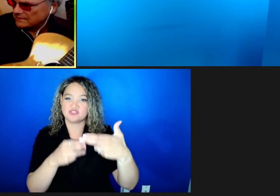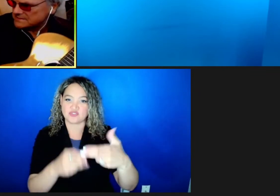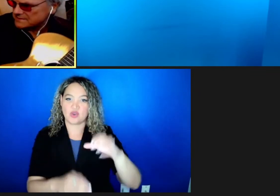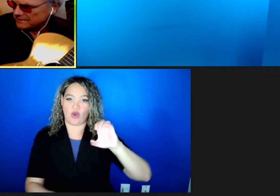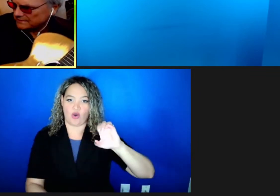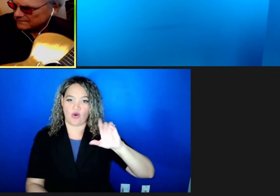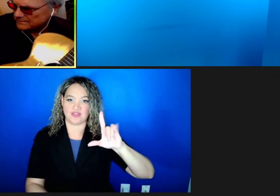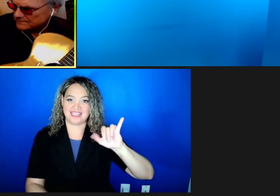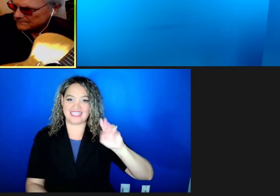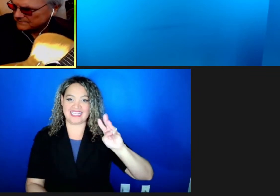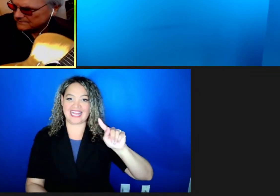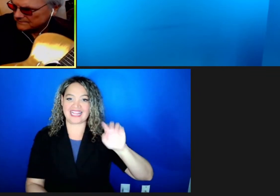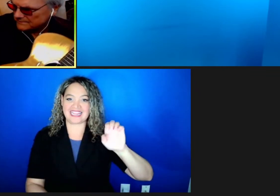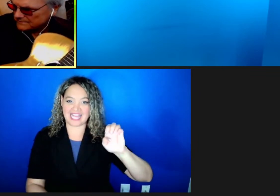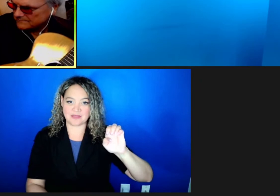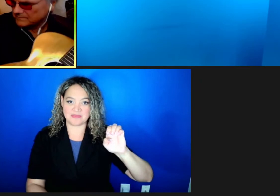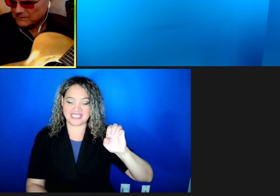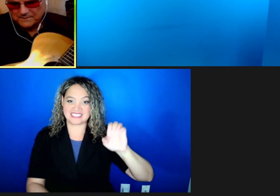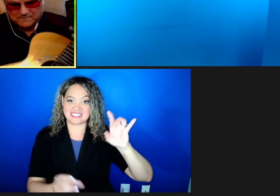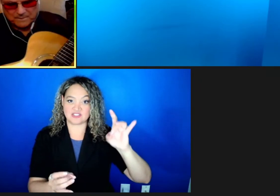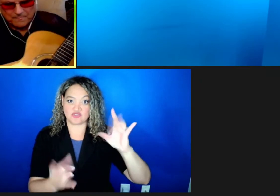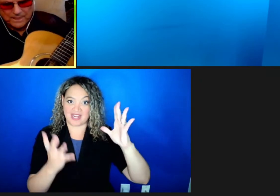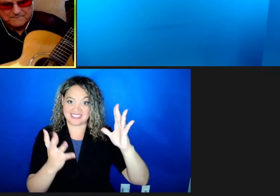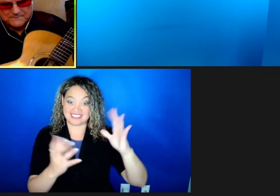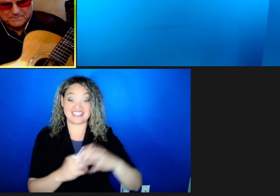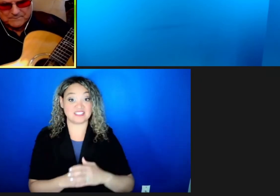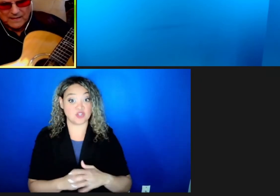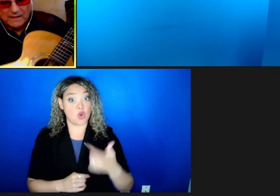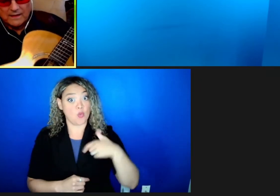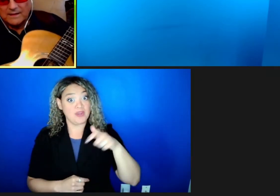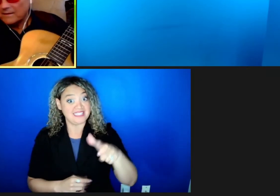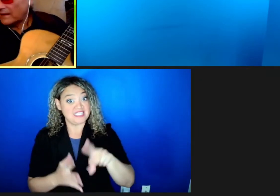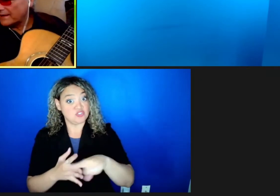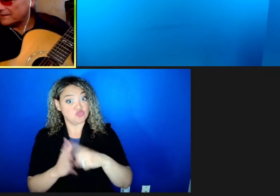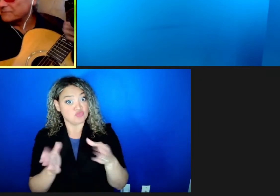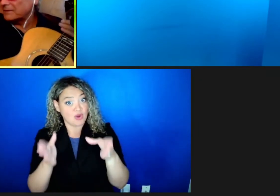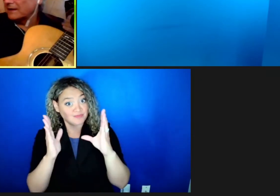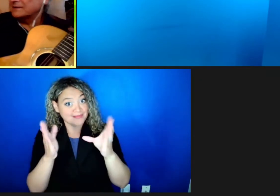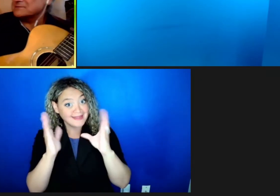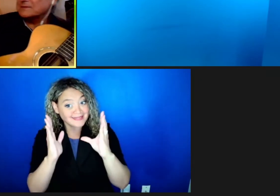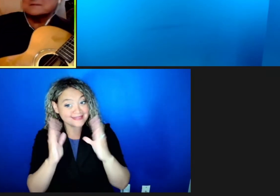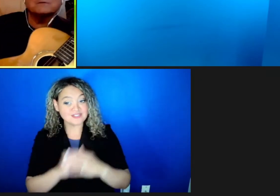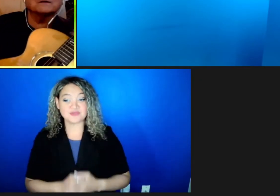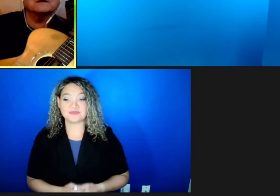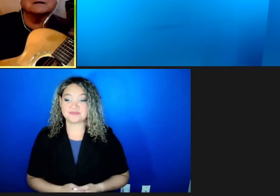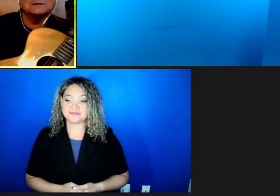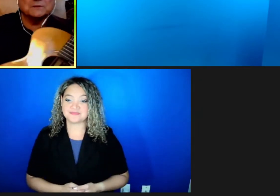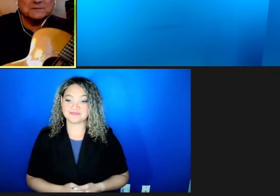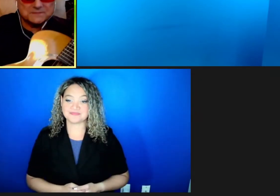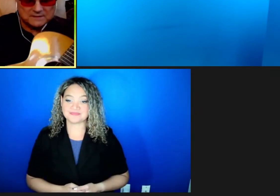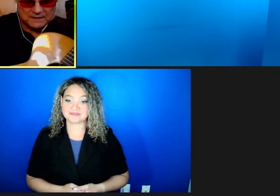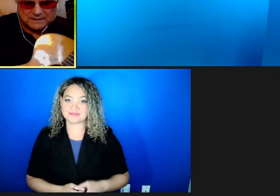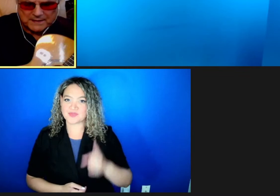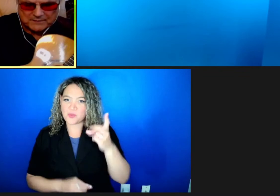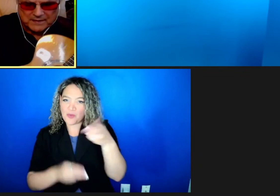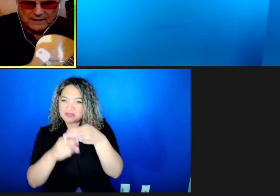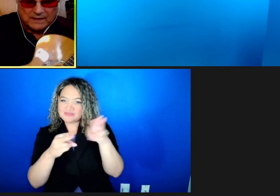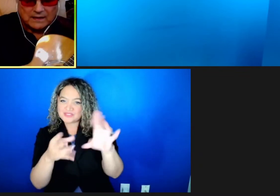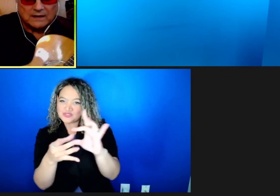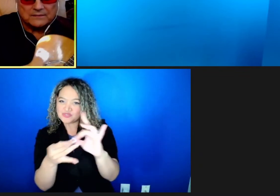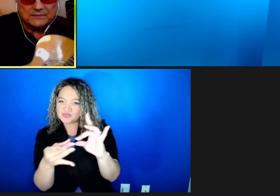communicating and listening. I hope so. Absolutely. Okay. I just want to say one short story